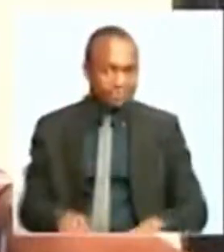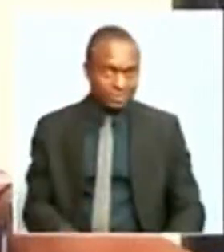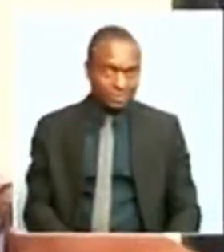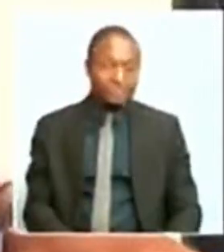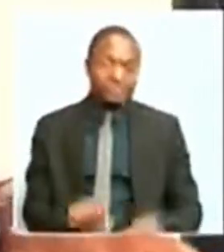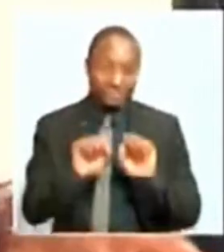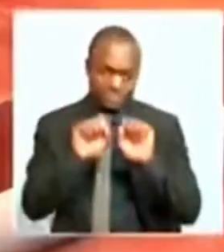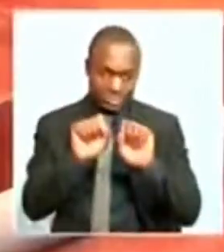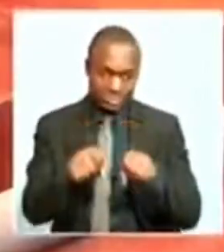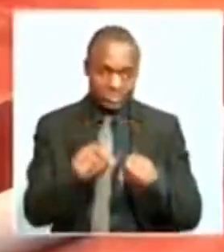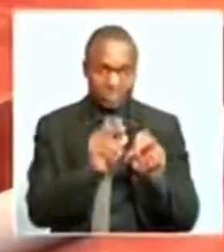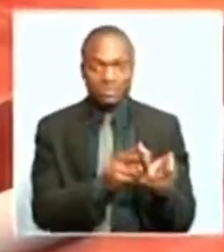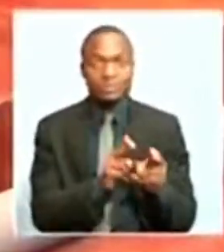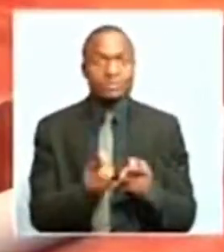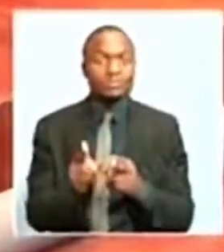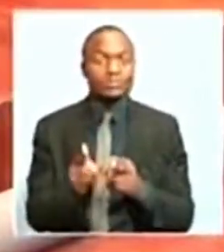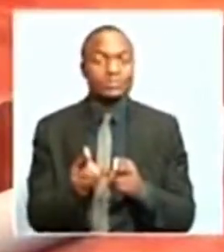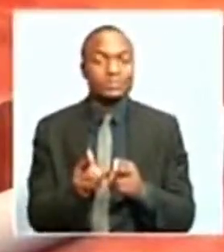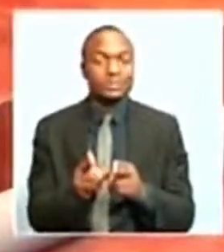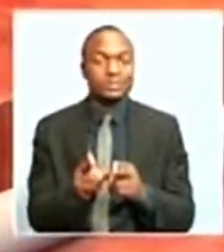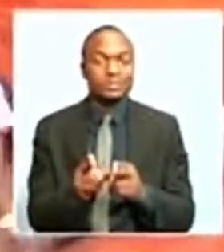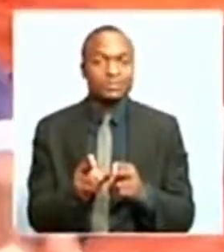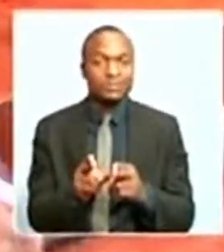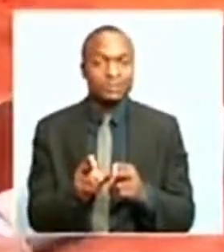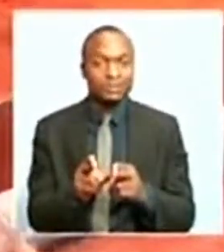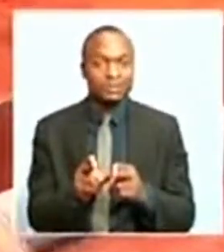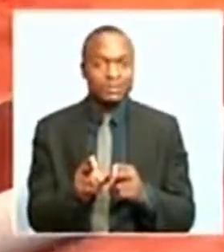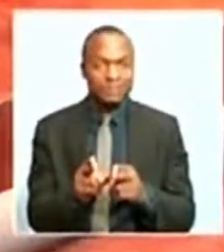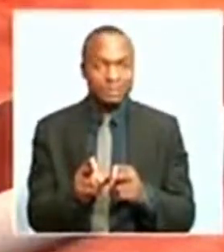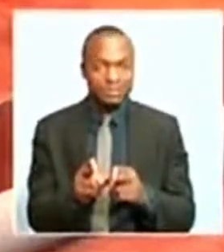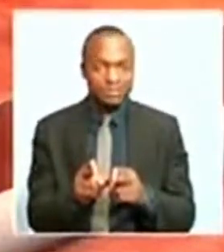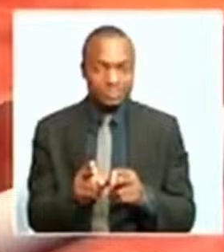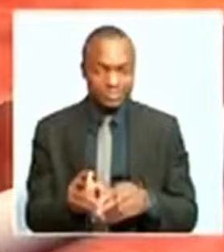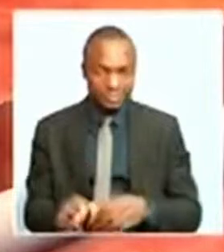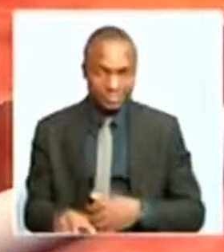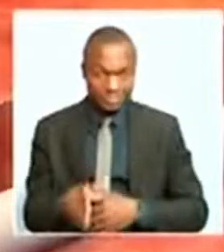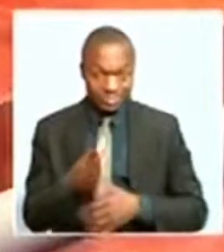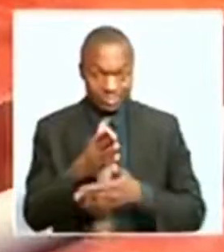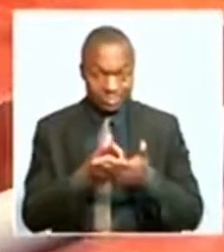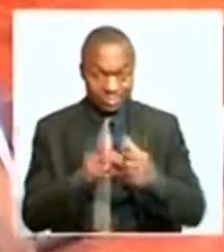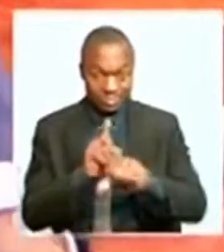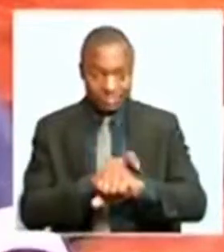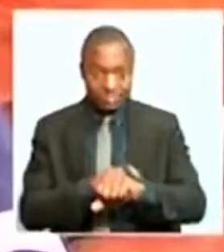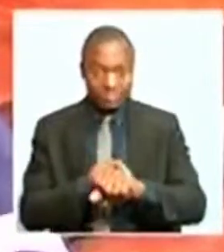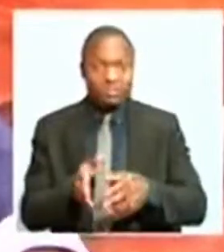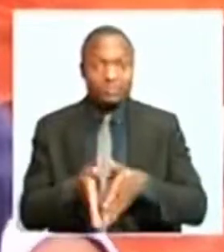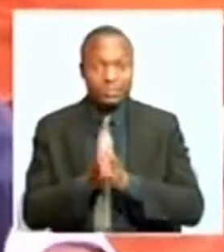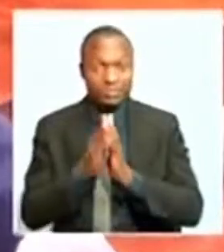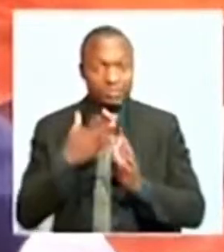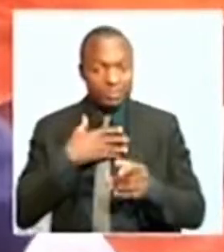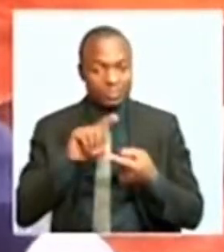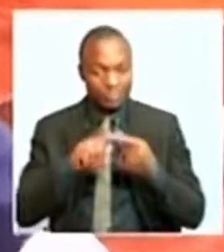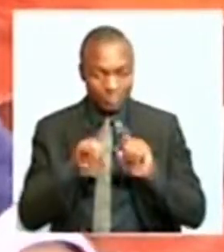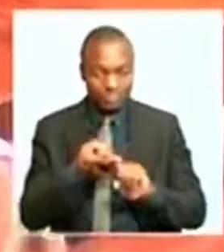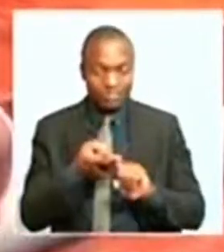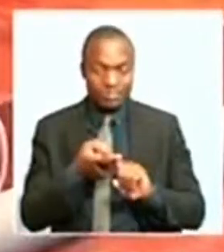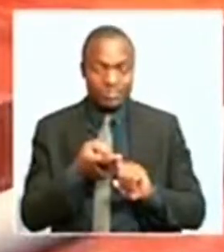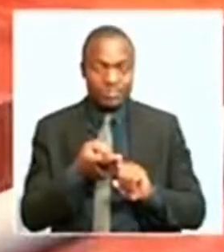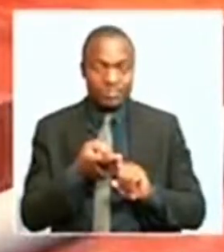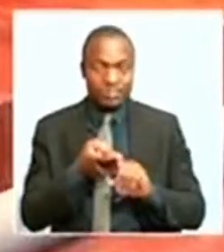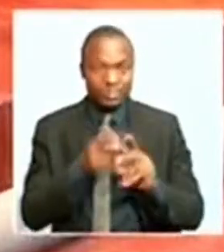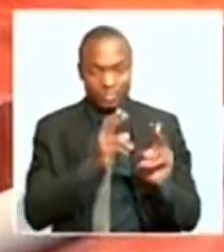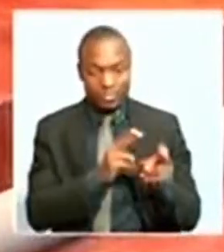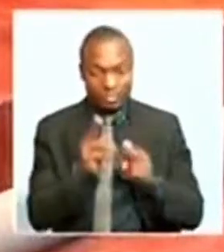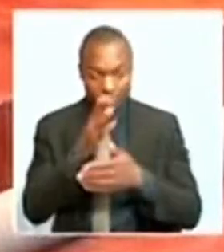You can respond to those questions. All right, thank you very much. I think at some point I'll ask my colleague Ms. Munoni to speak to some of